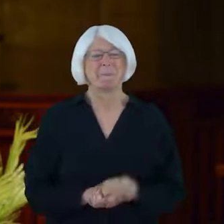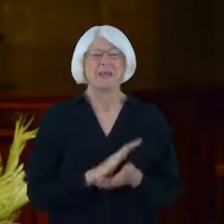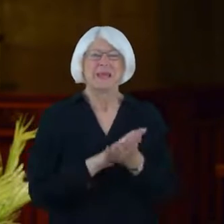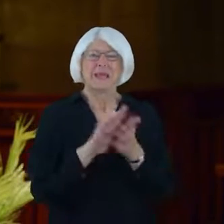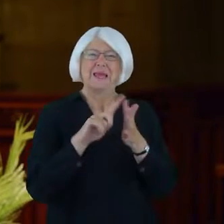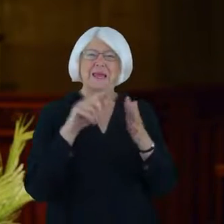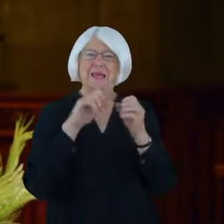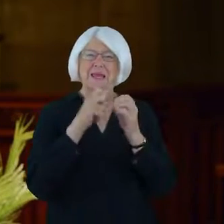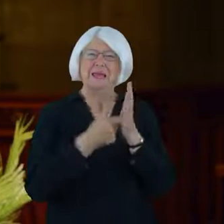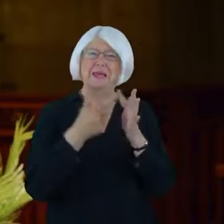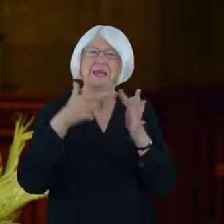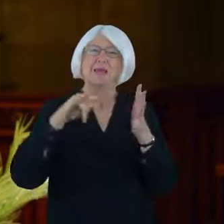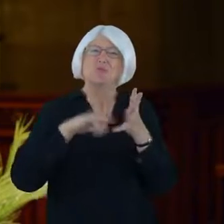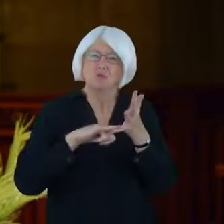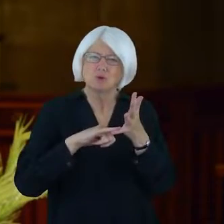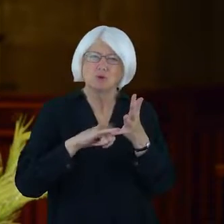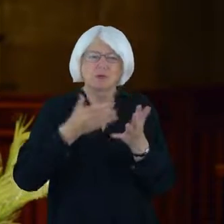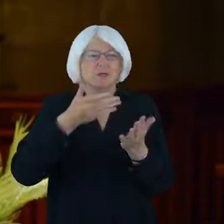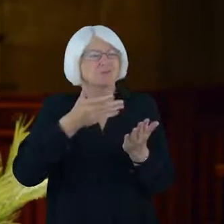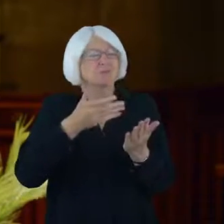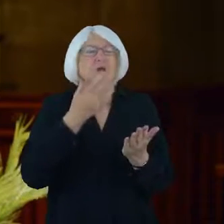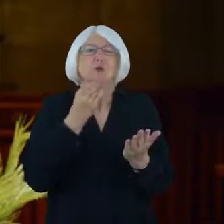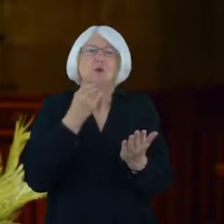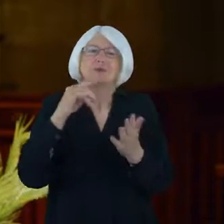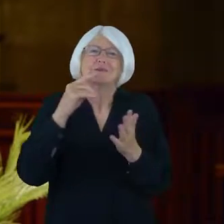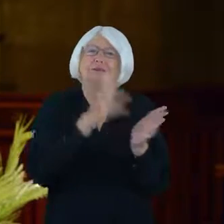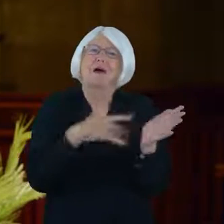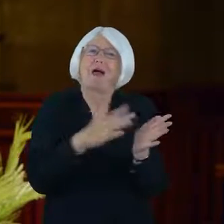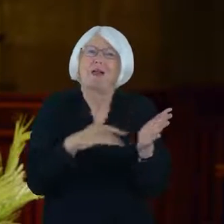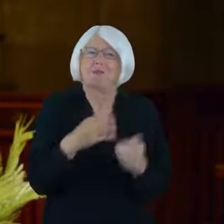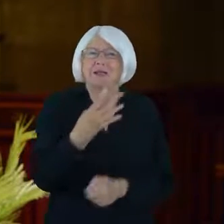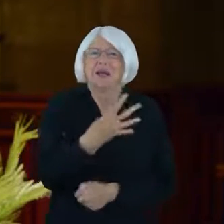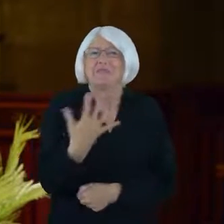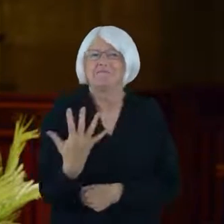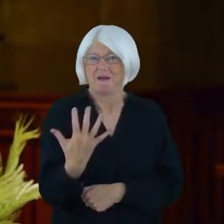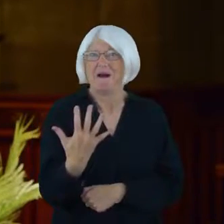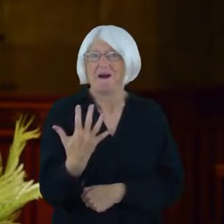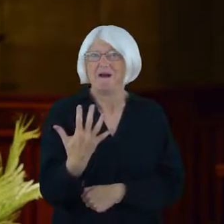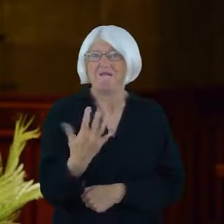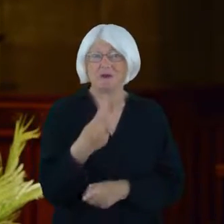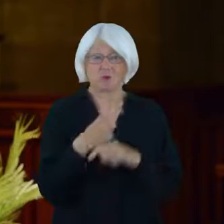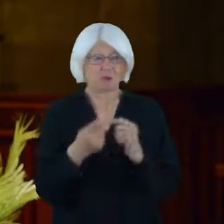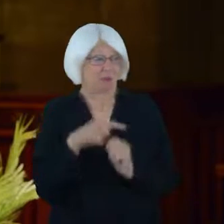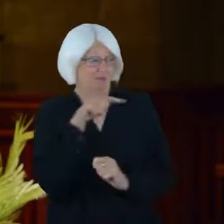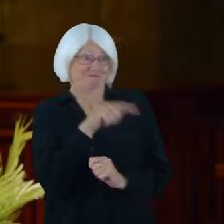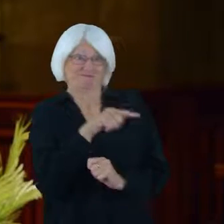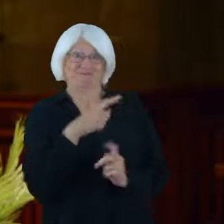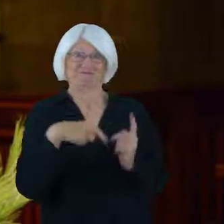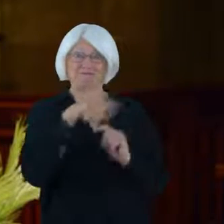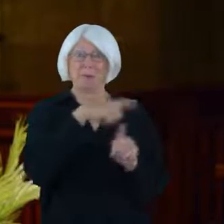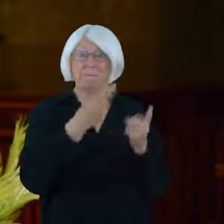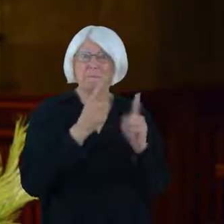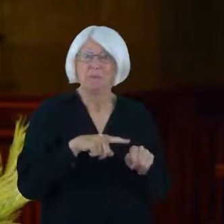Hebrews draws its text there from Psalm 95, which makes an example of that generation of Israel